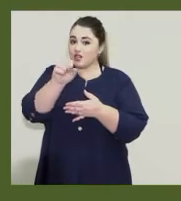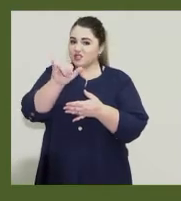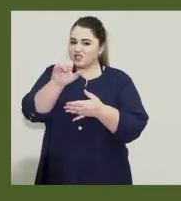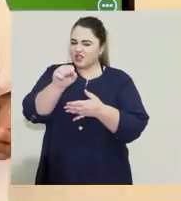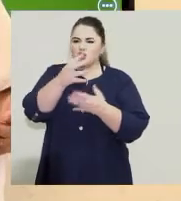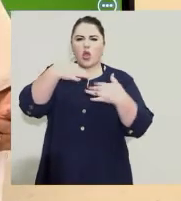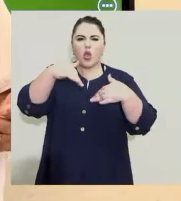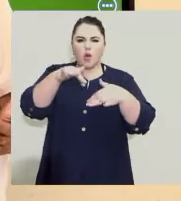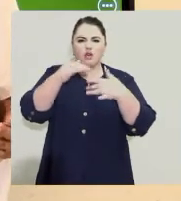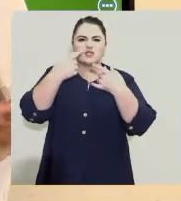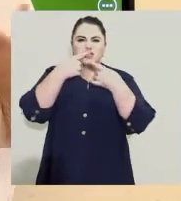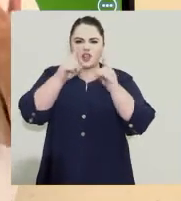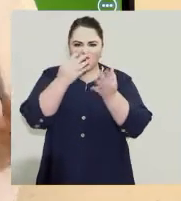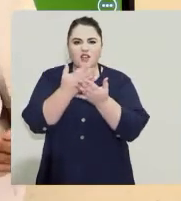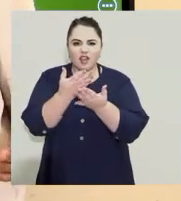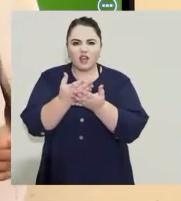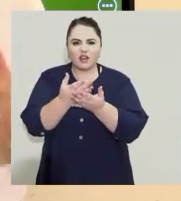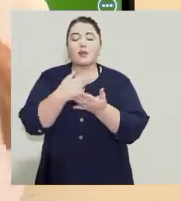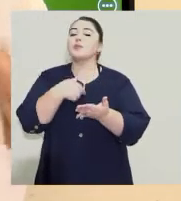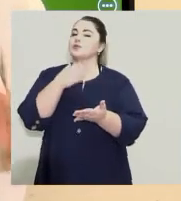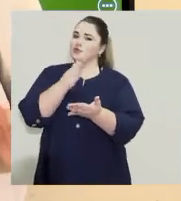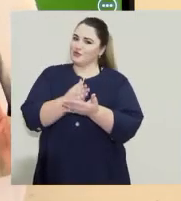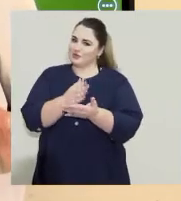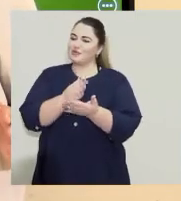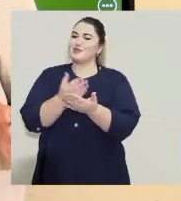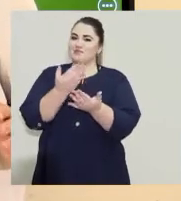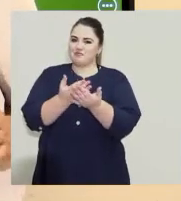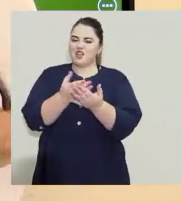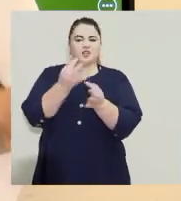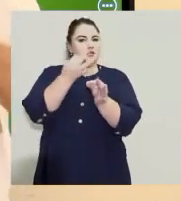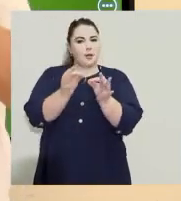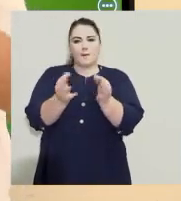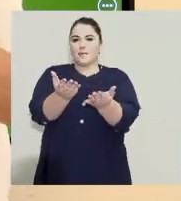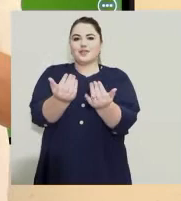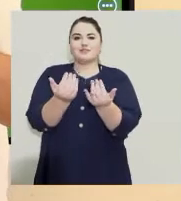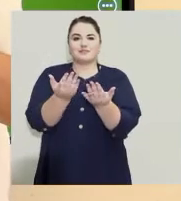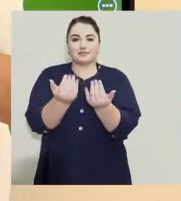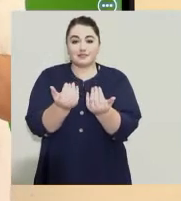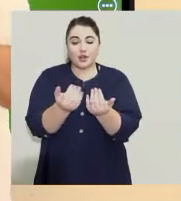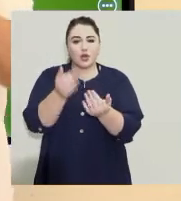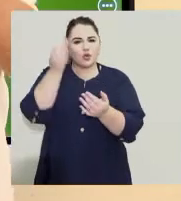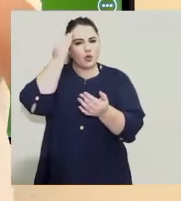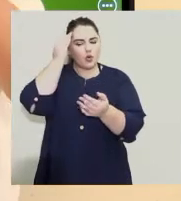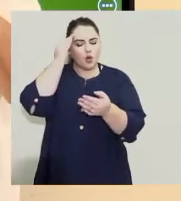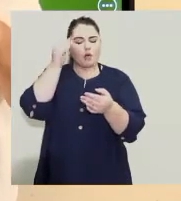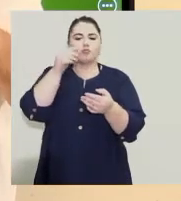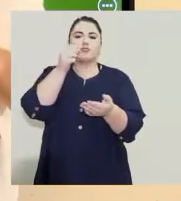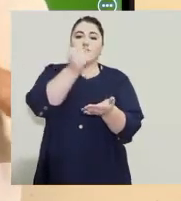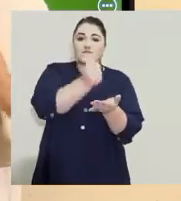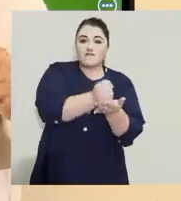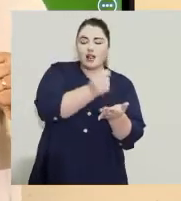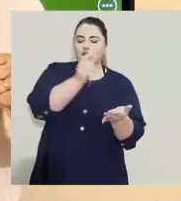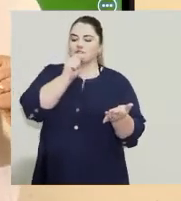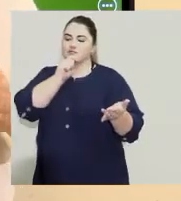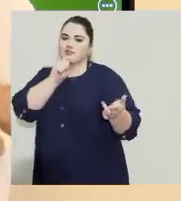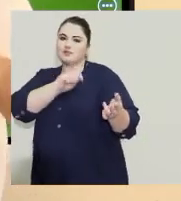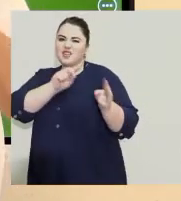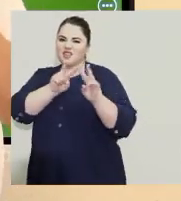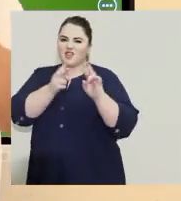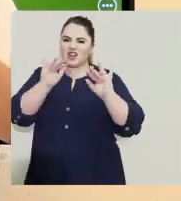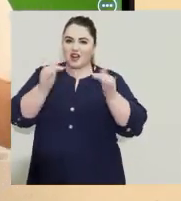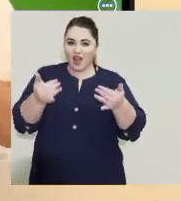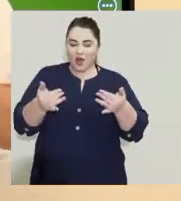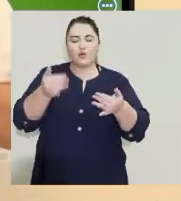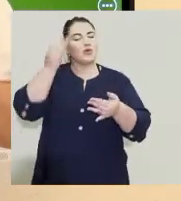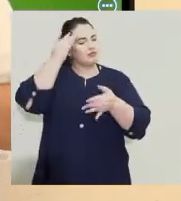a hypothesis now? I'm sure you can. It's a simple prediction. Do you know the difference between validity and reliability?